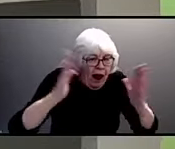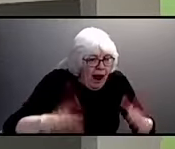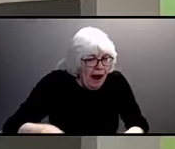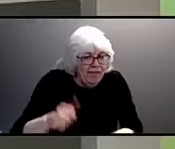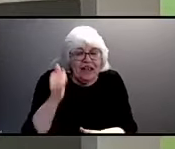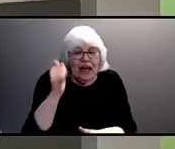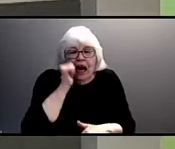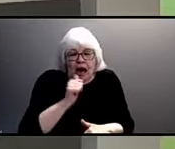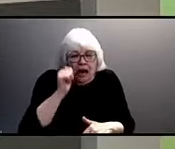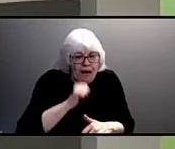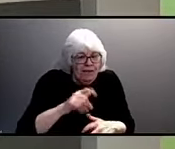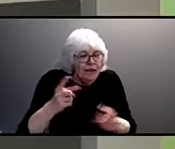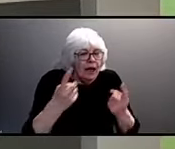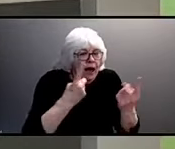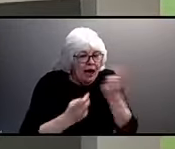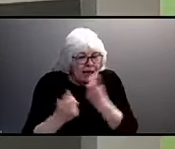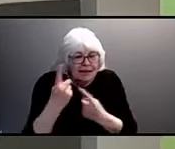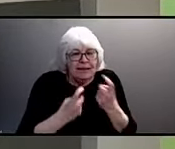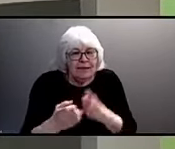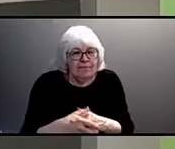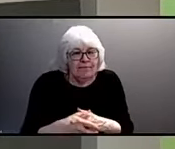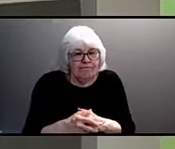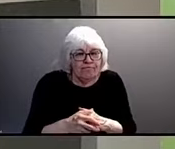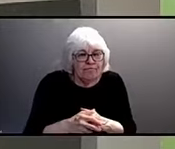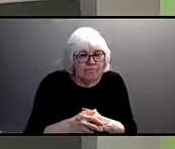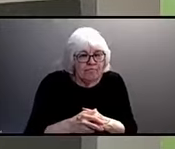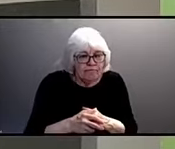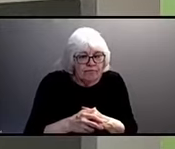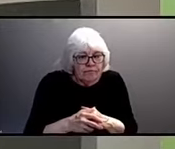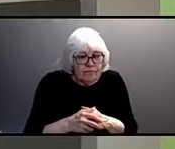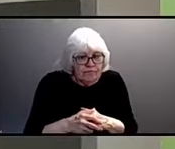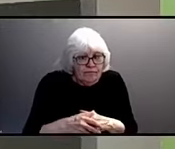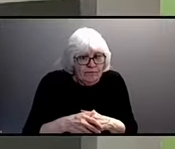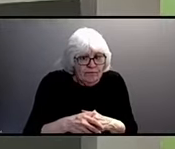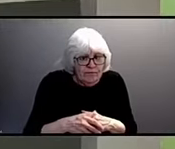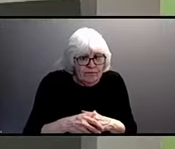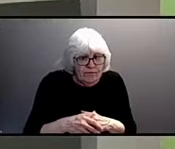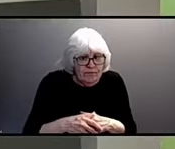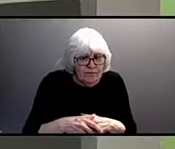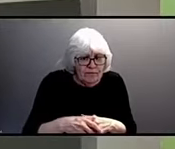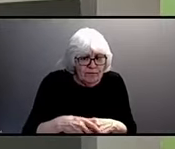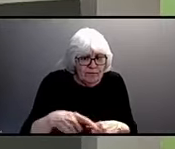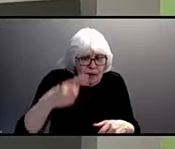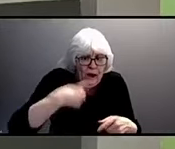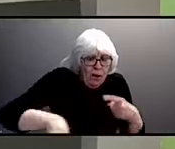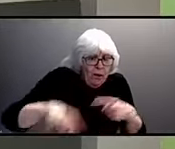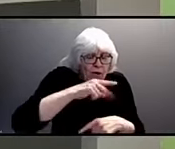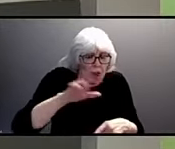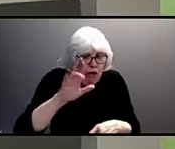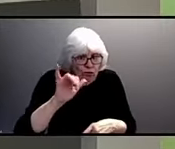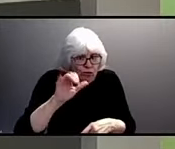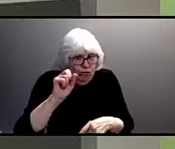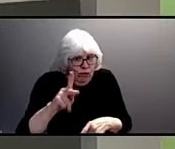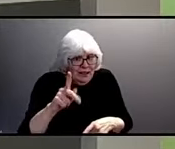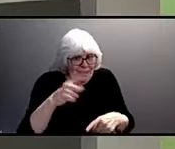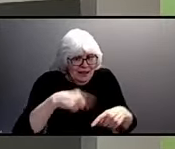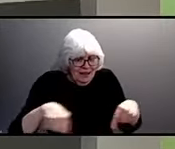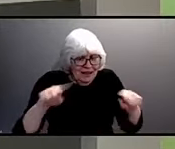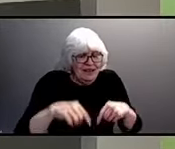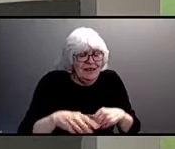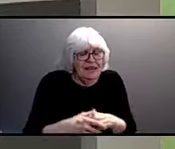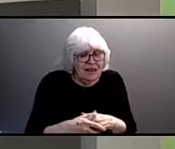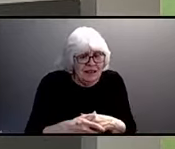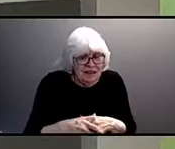multiple avenues. And for those in the severely impacted area and throughout, for those under the complete evacuation